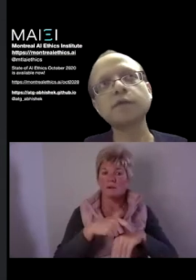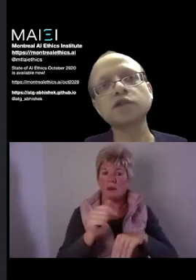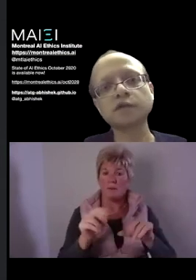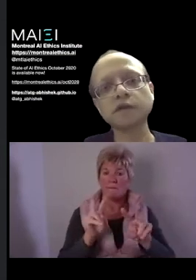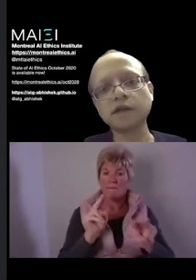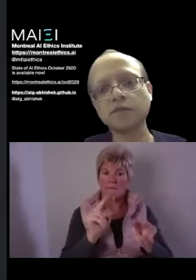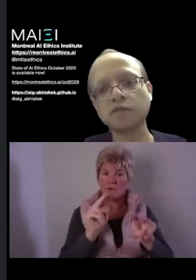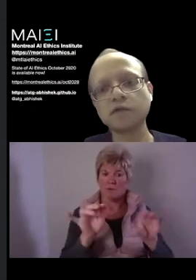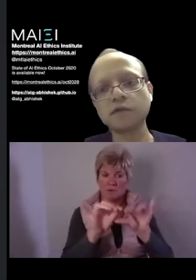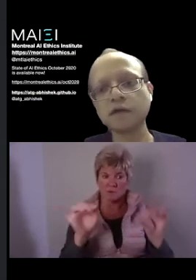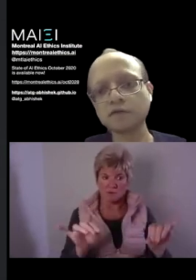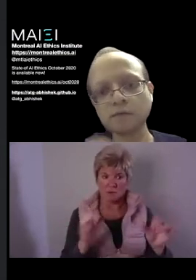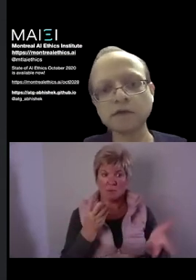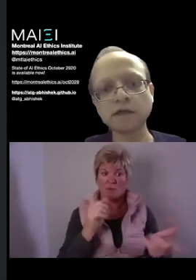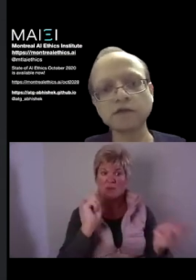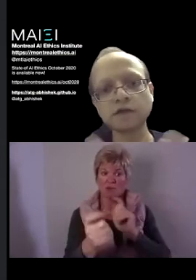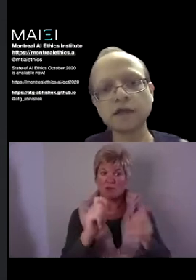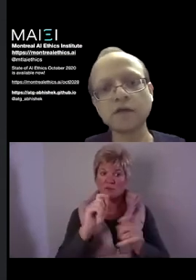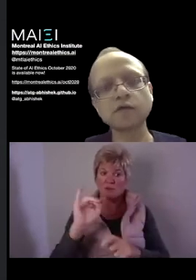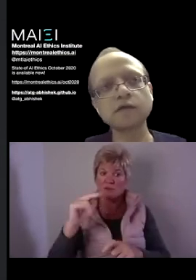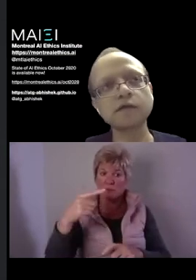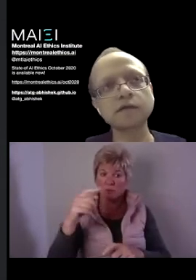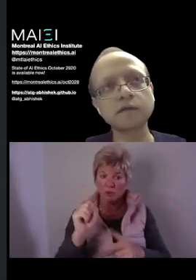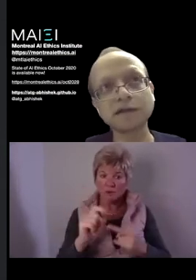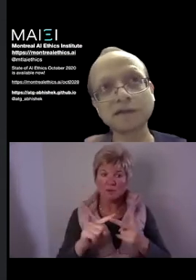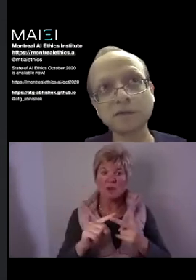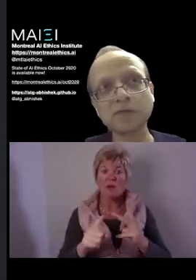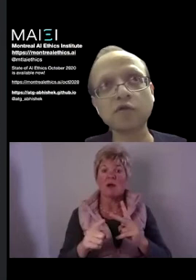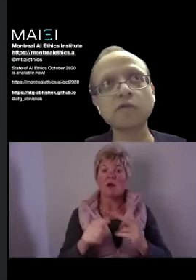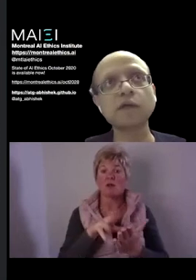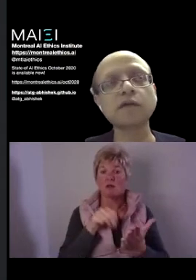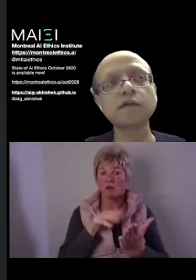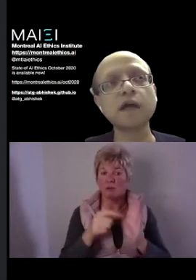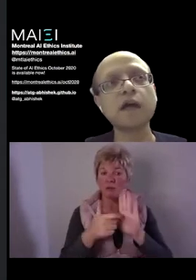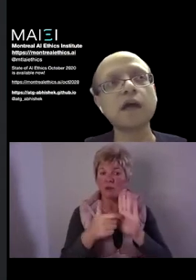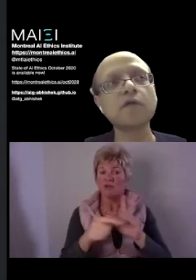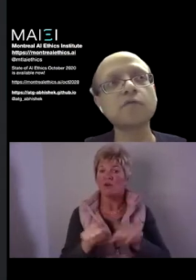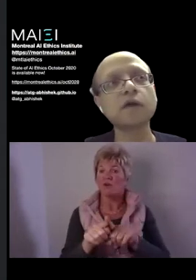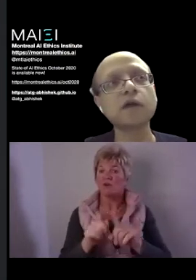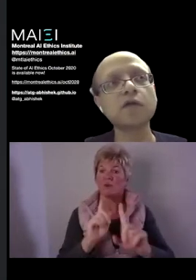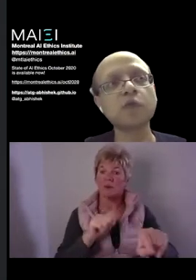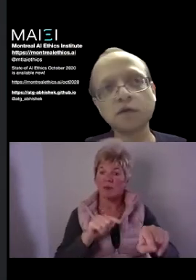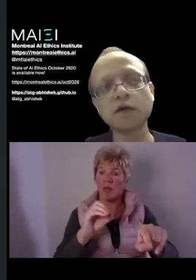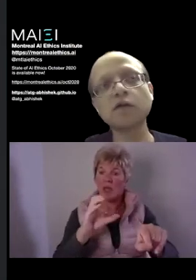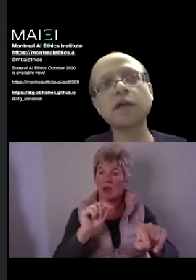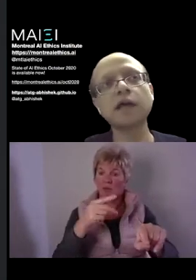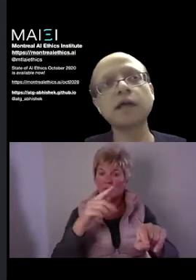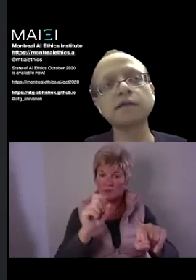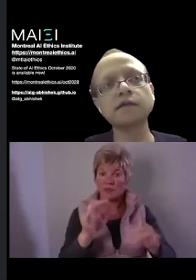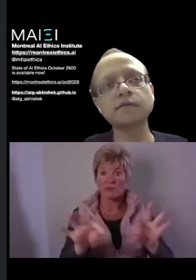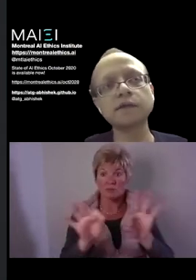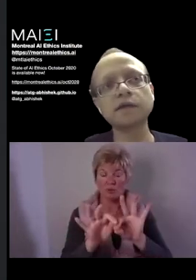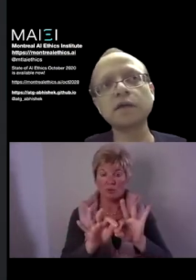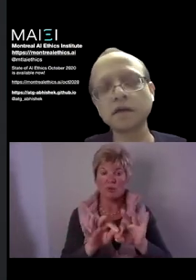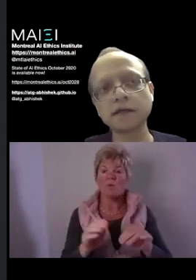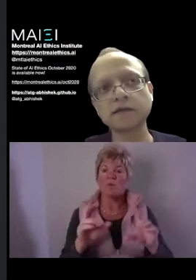there might be shifts in the inputs, the learned representations, and the outputs of the system. And this is really important because when we're looking at AI